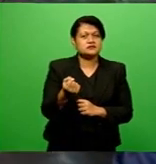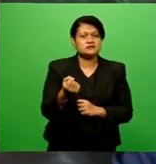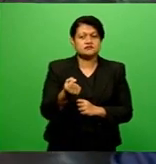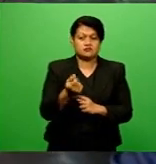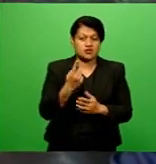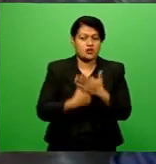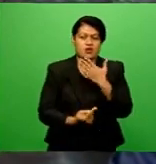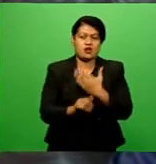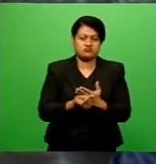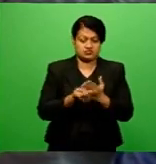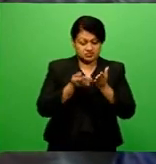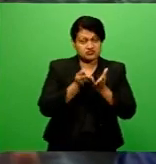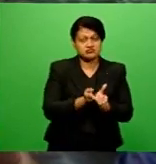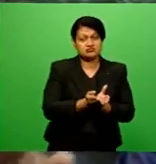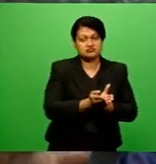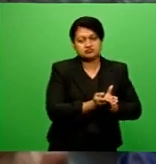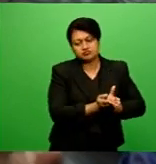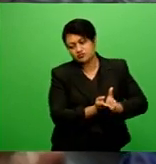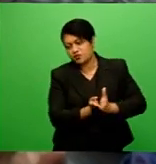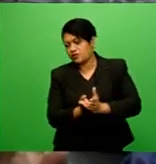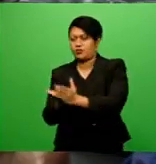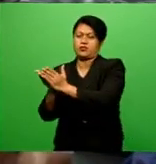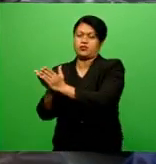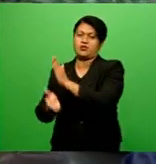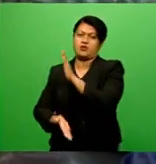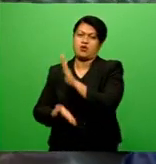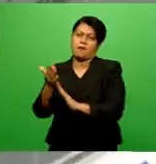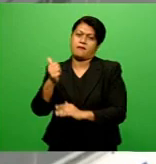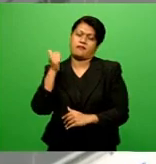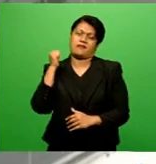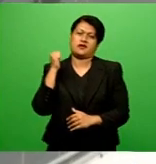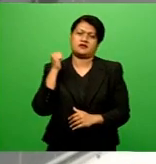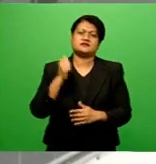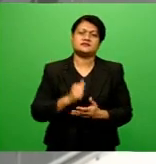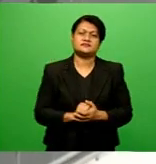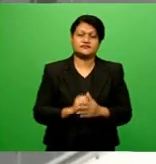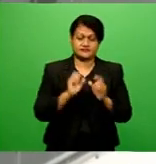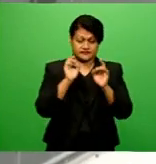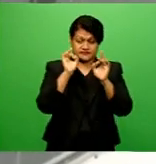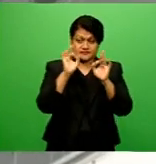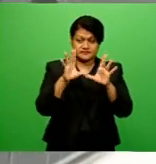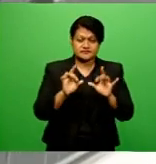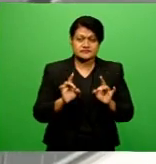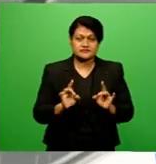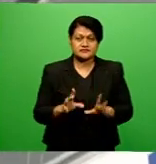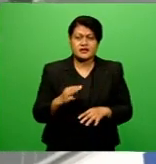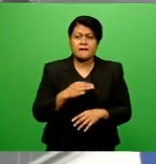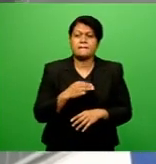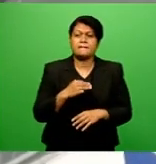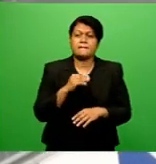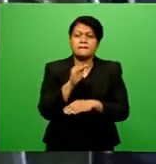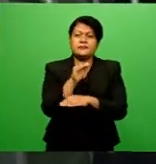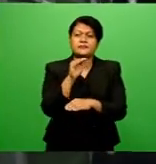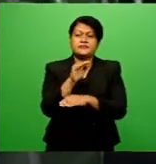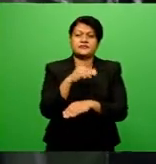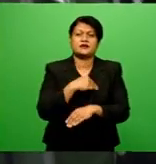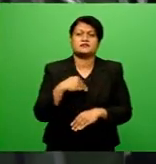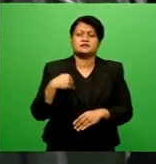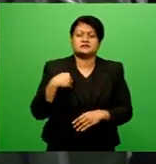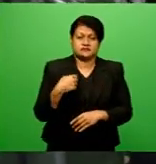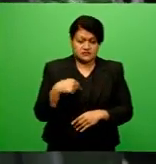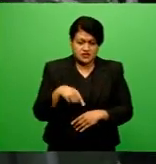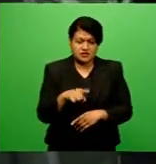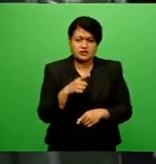ship will return, and then we'll see how things go. Australian Foreign Minister Mary Spain had earlier this week announced